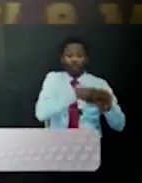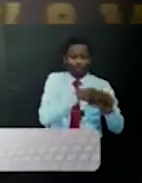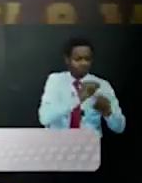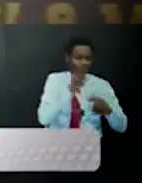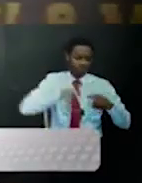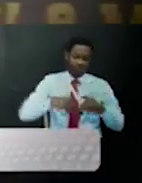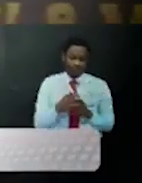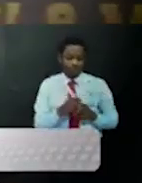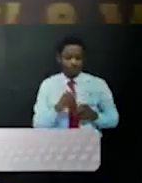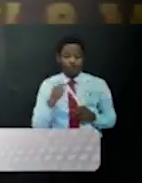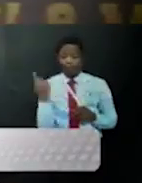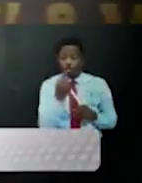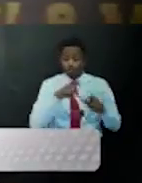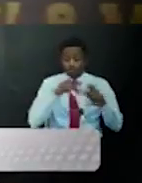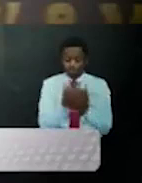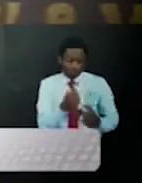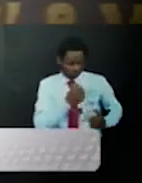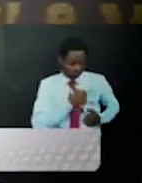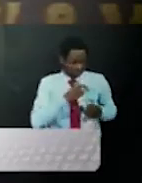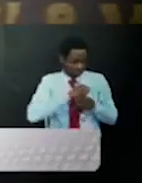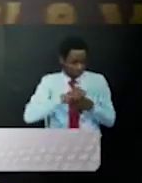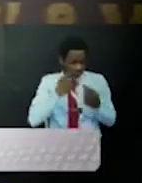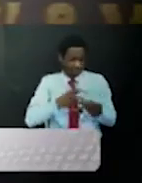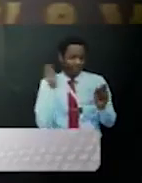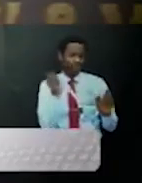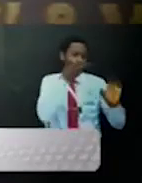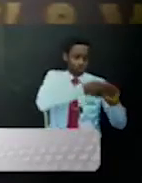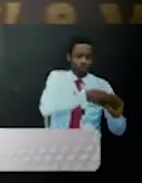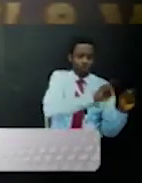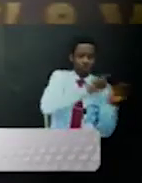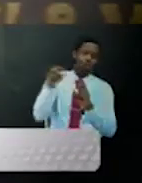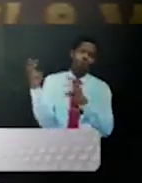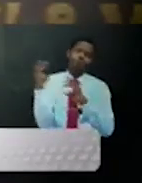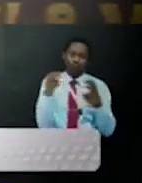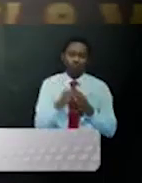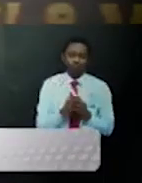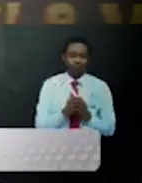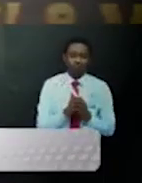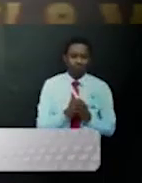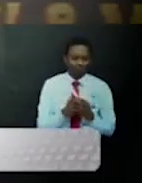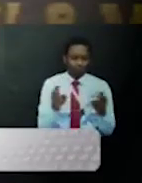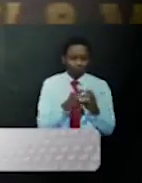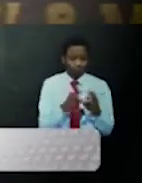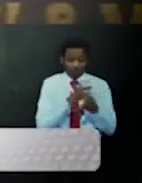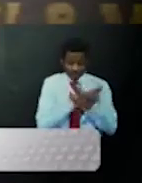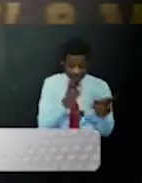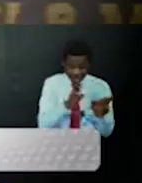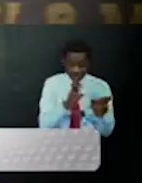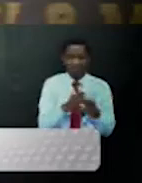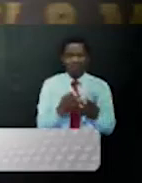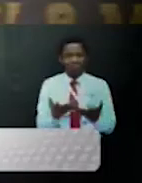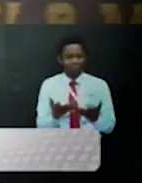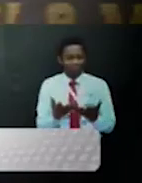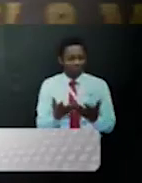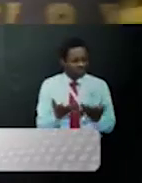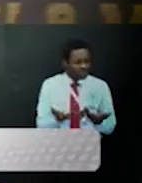army as part of the Philistines' army, the commanders inquired, who are these people? And then the king said, it is